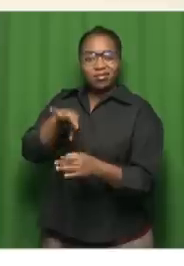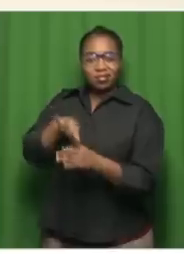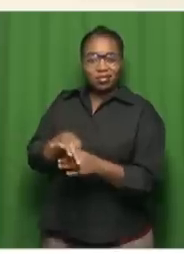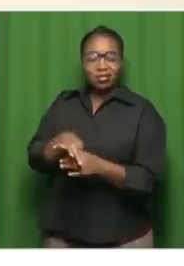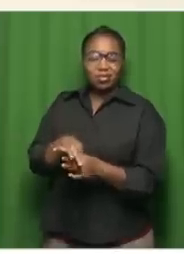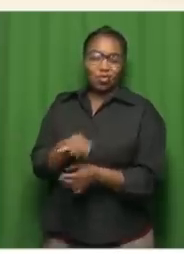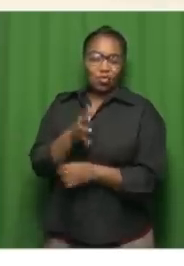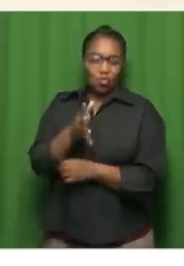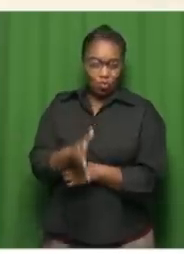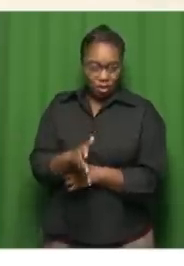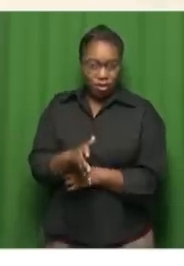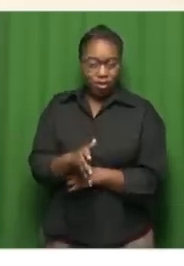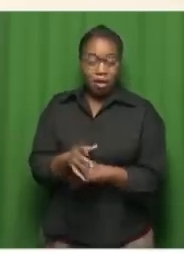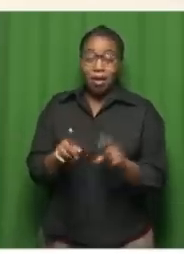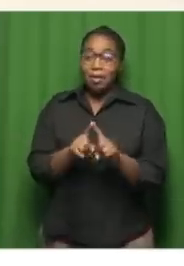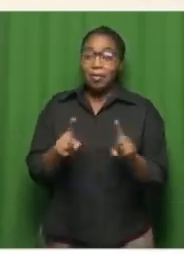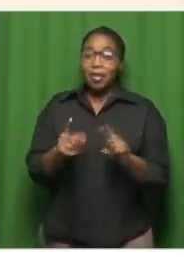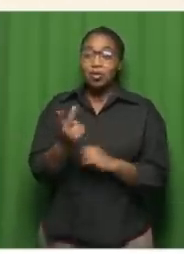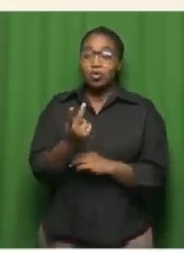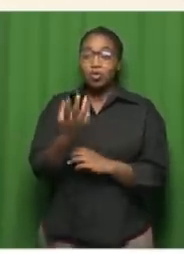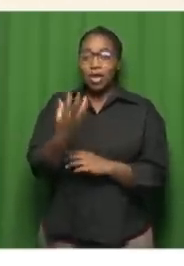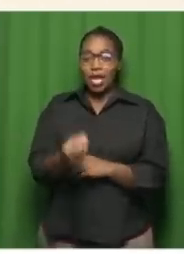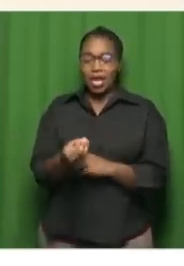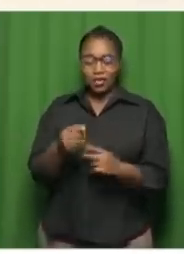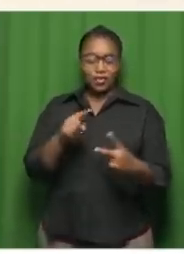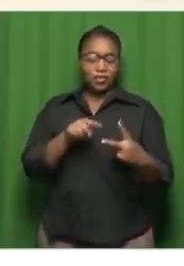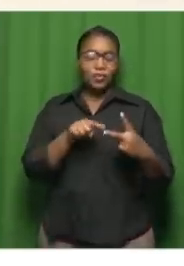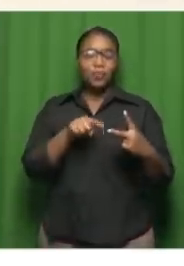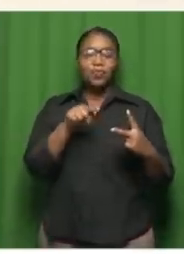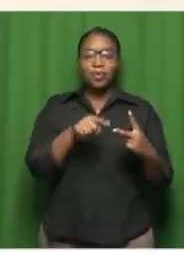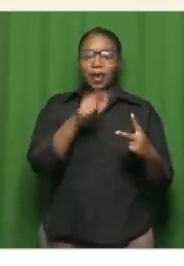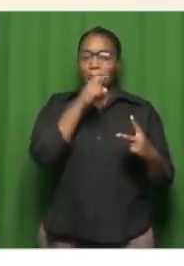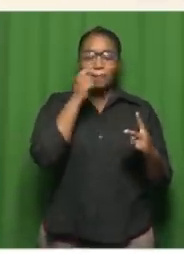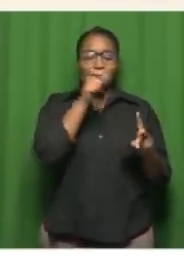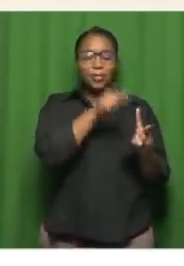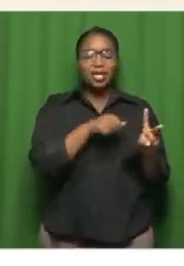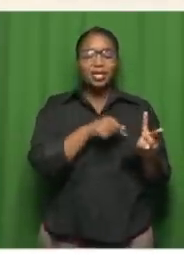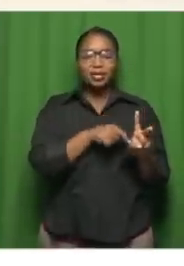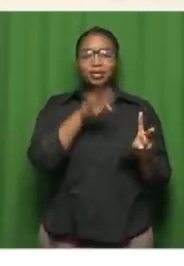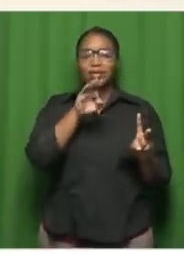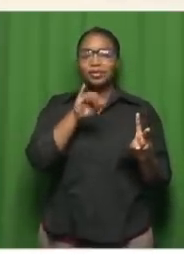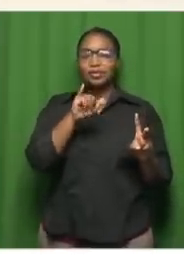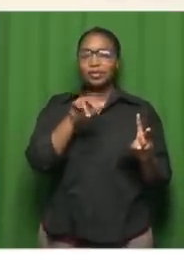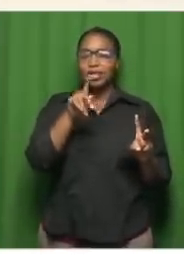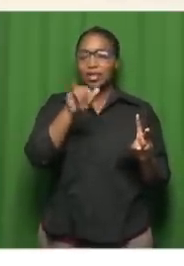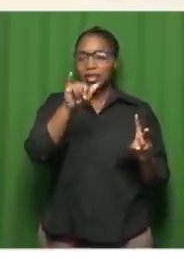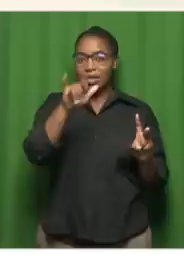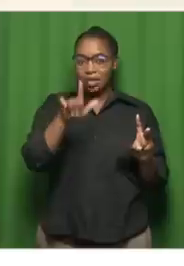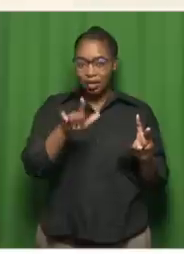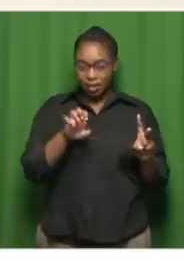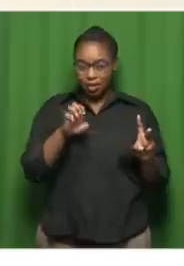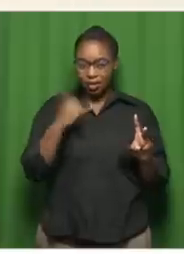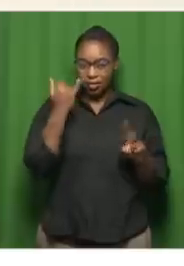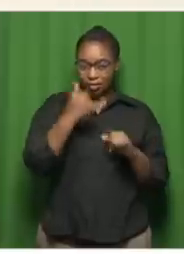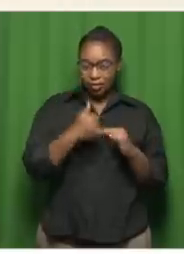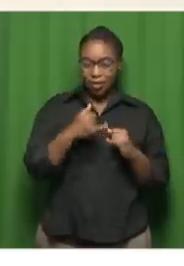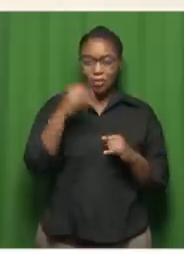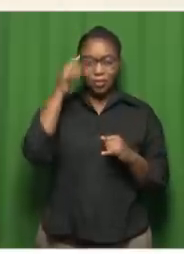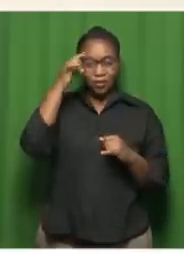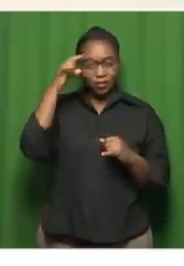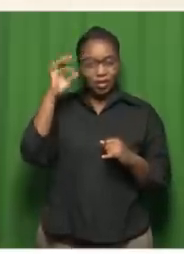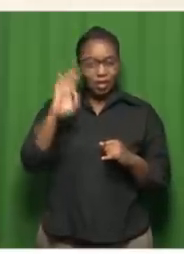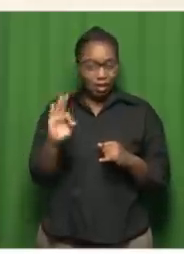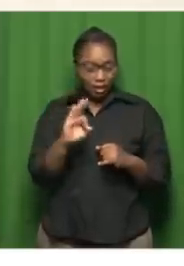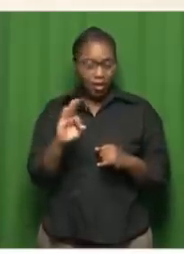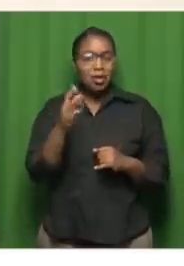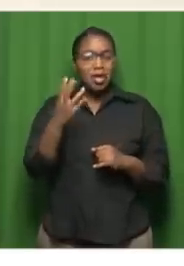Paul Mashatile, but and you've got a Fikile Mbalula. We all know some issues around the transport ministry